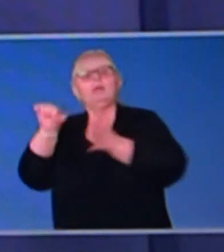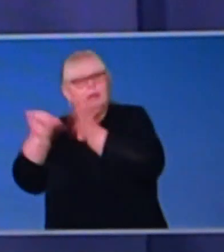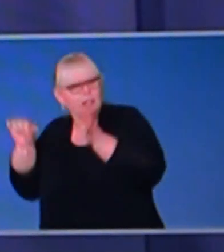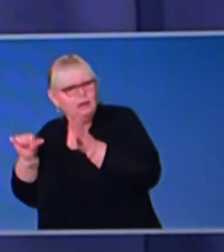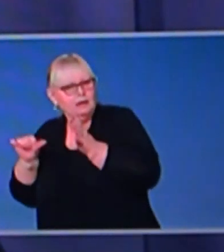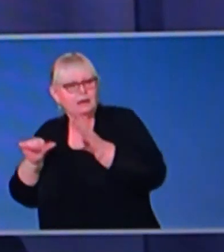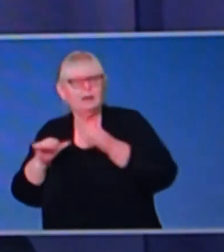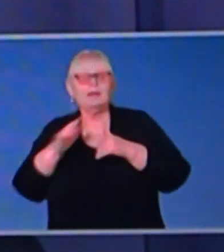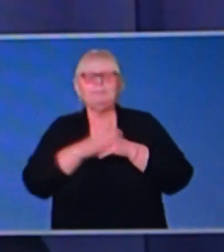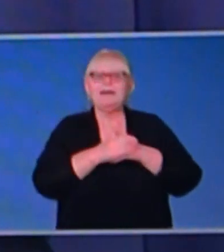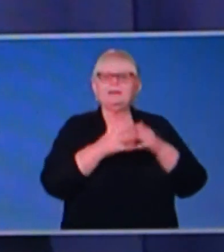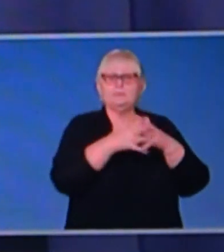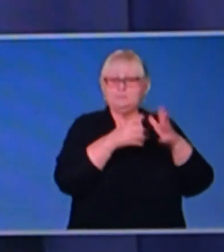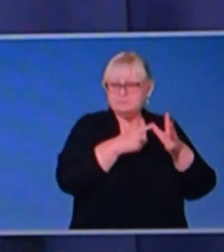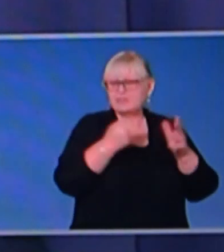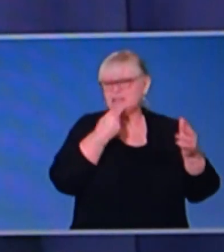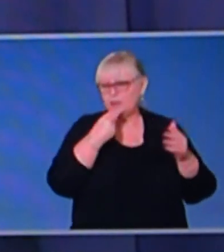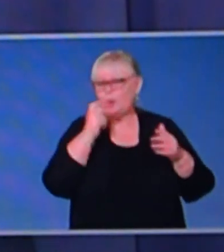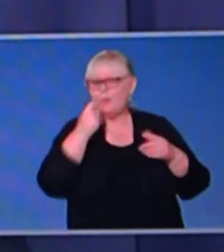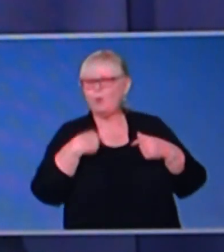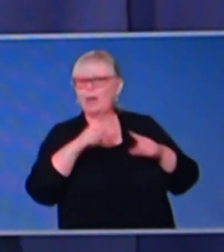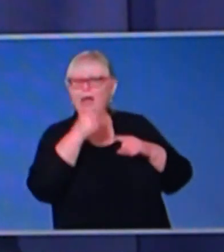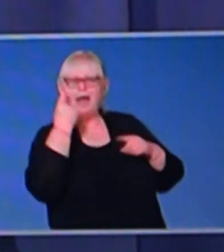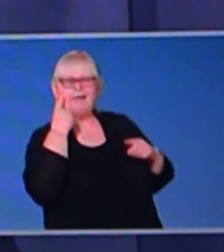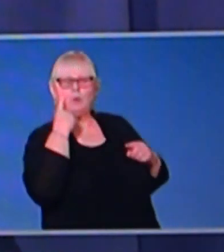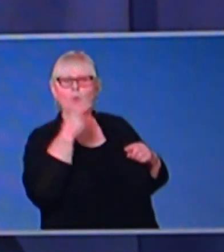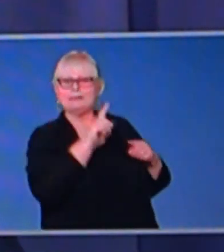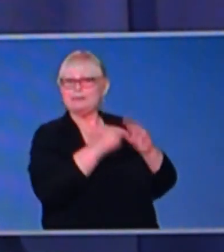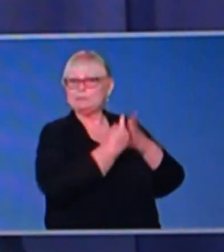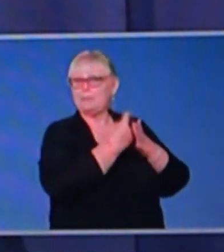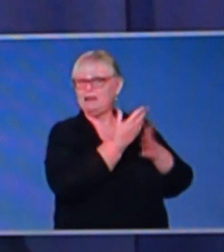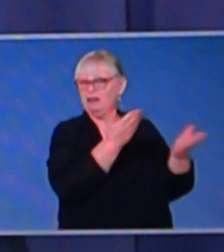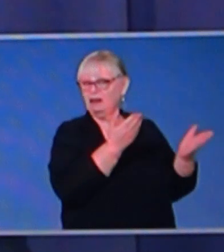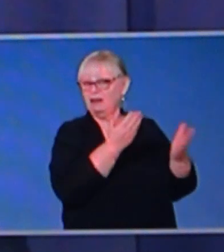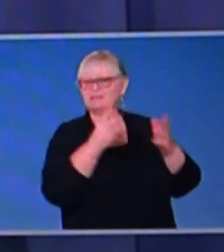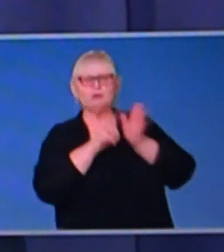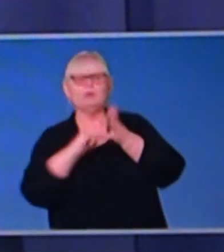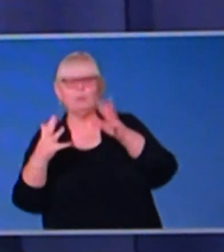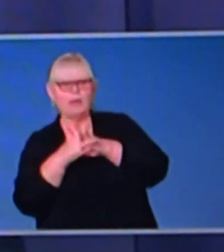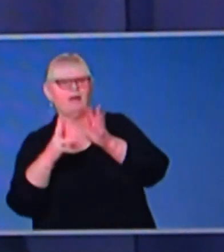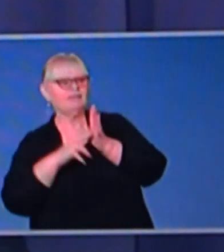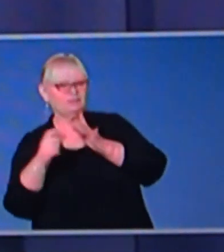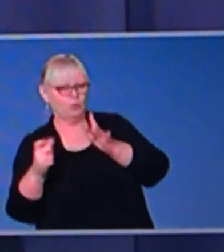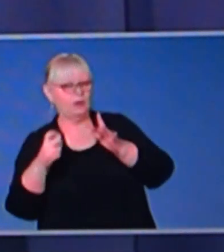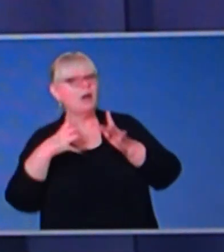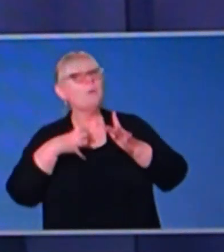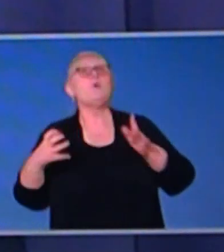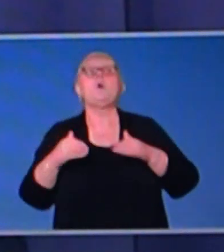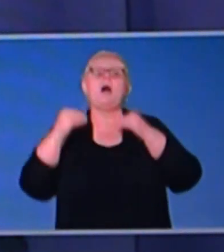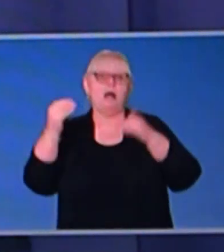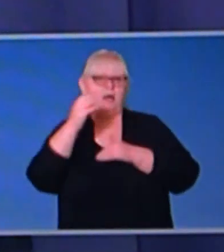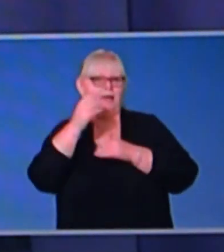South Australia, I think, will provide a good guide to those states like New South Wales and Victoria, which have had a much